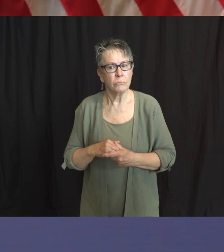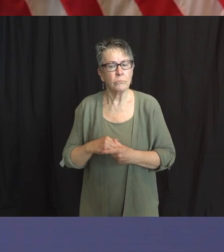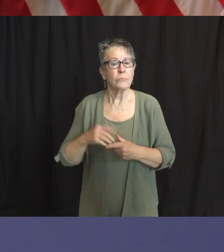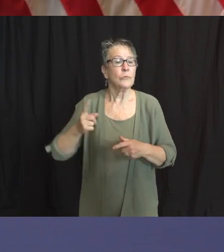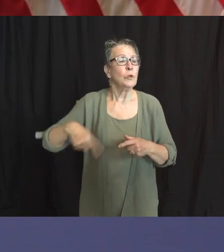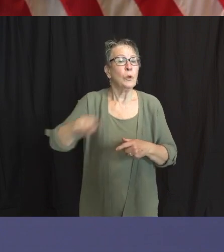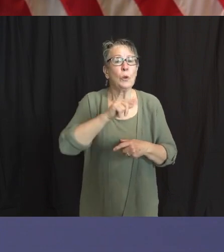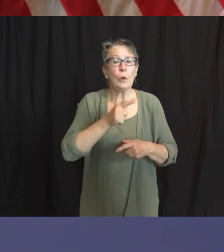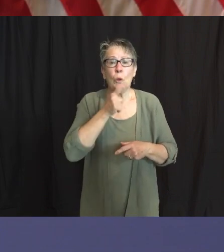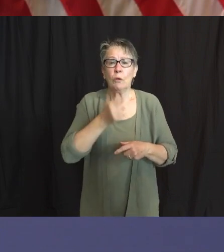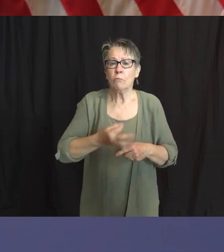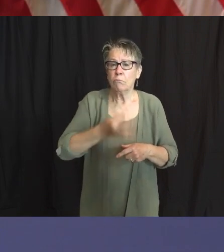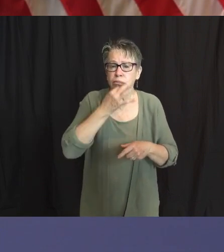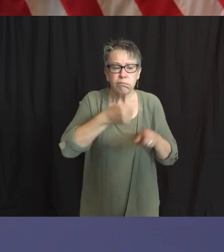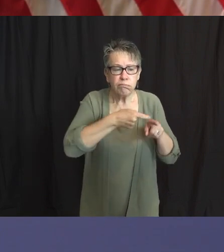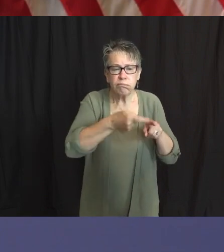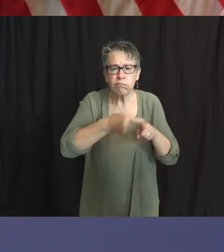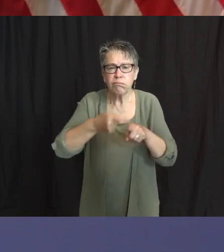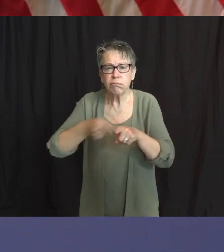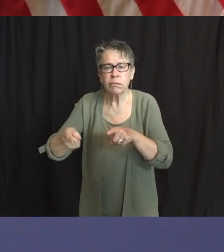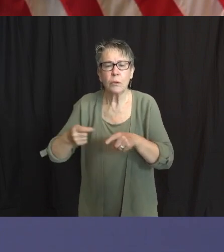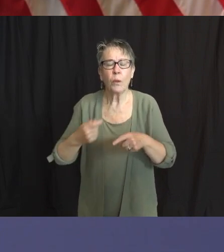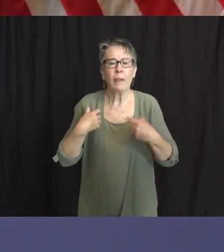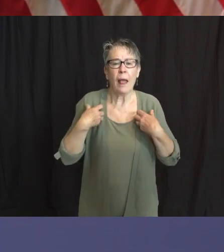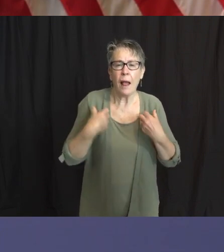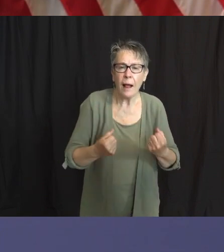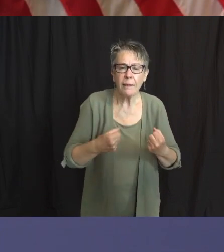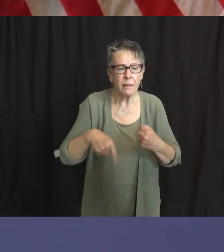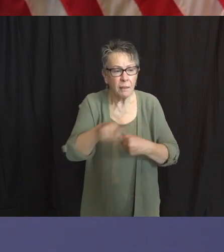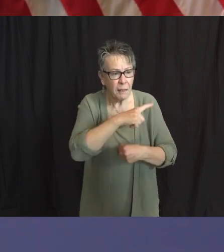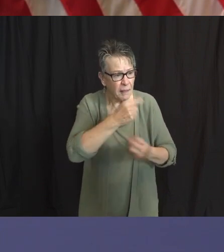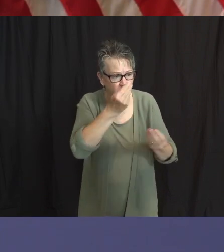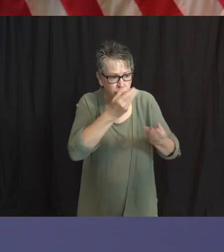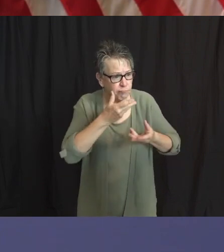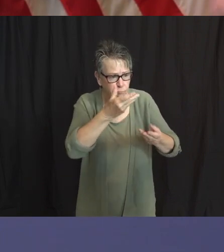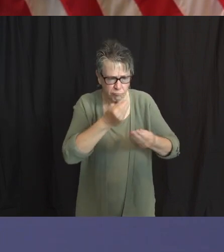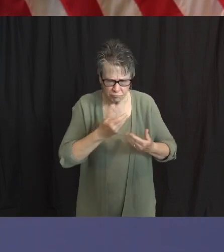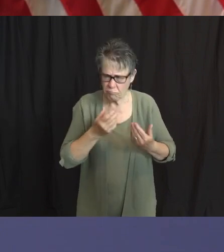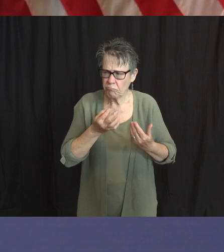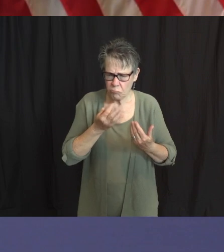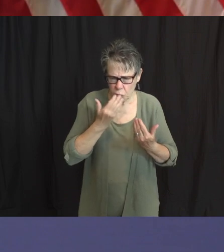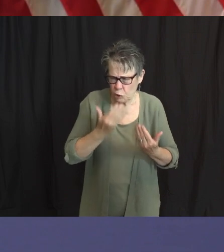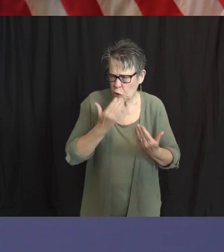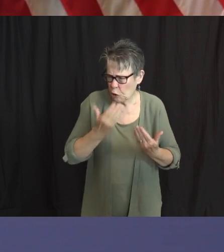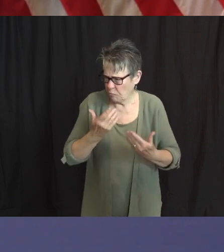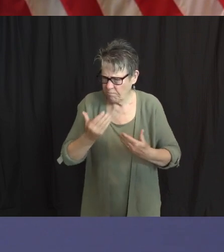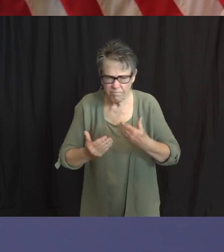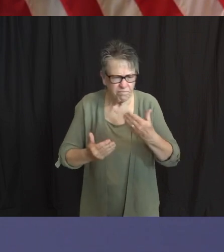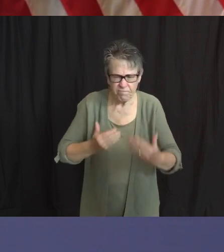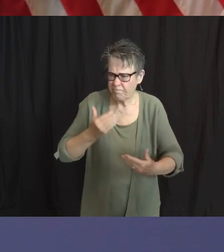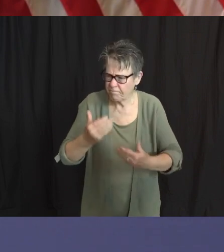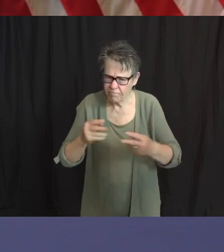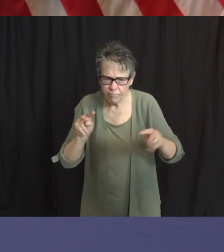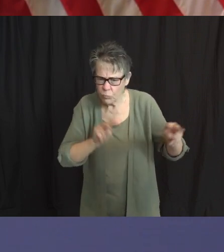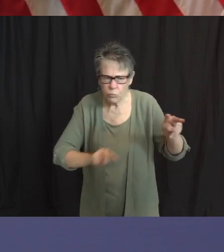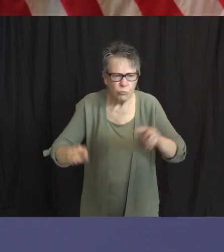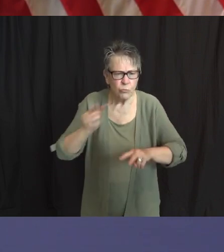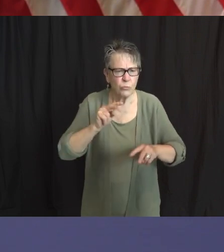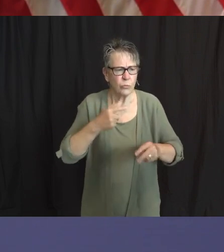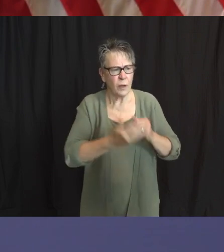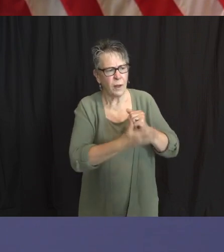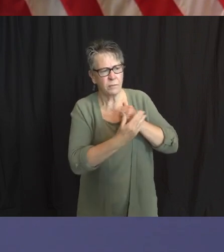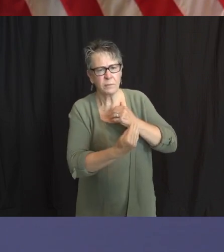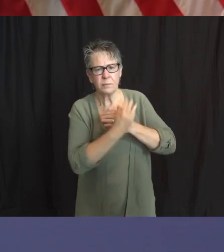pace, that's going to be the underlying framework for any other steps we take. So thank you. We'll stay in the back, and then we'll come back down to Matt to finish us out.